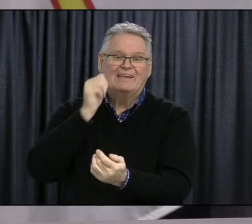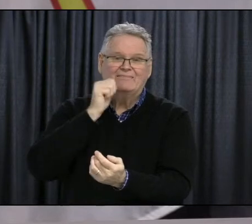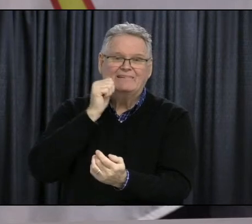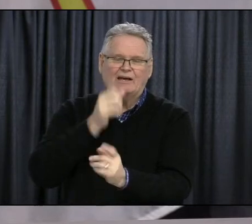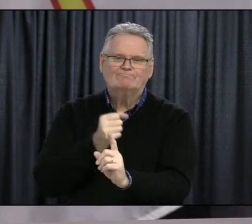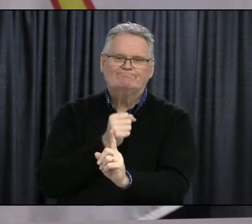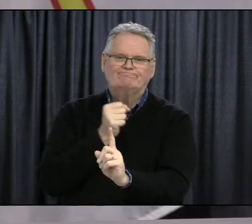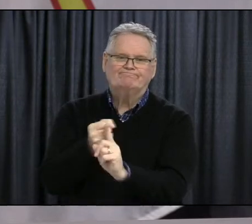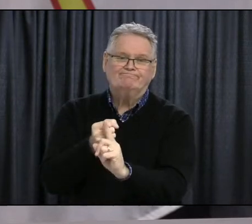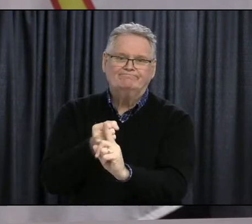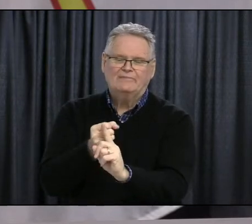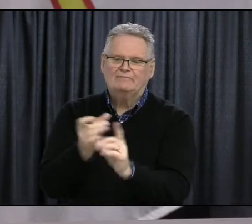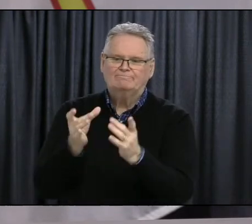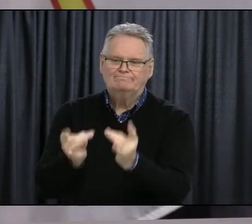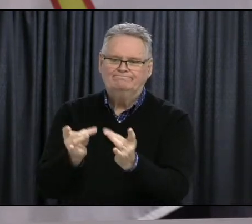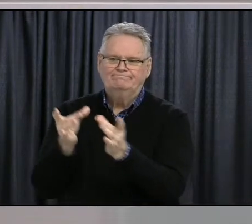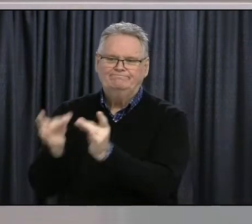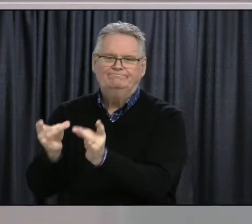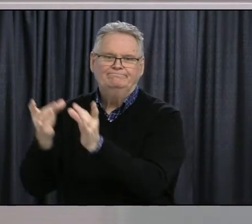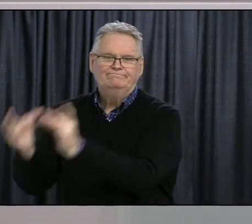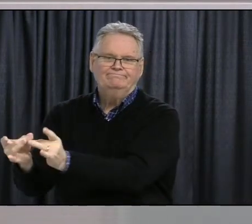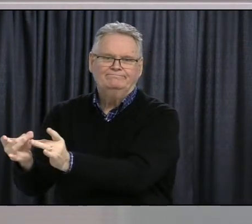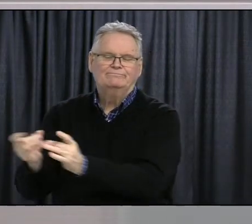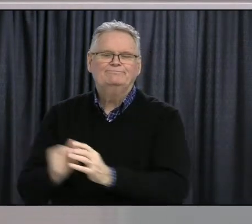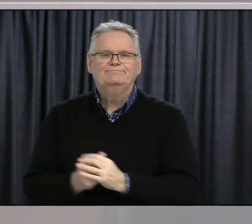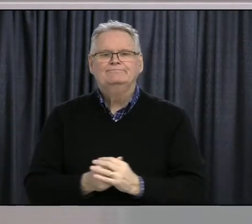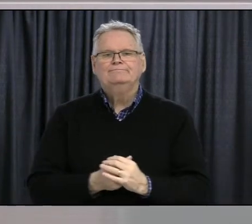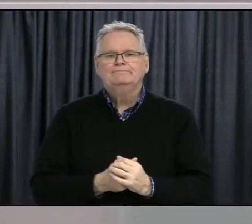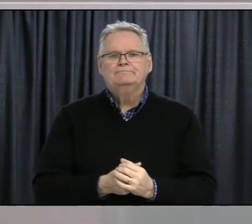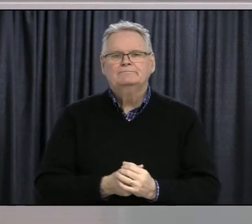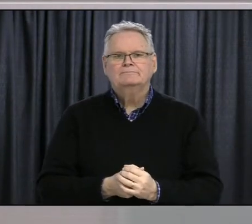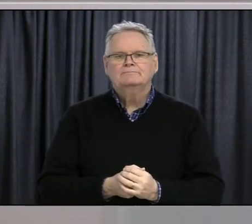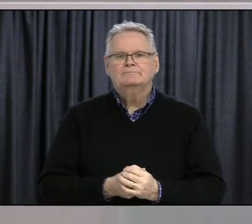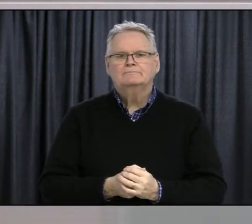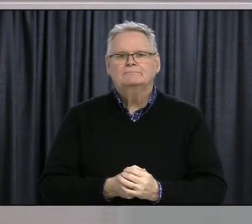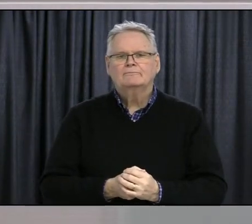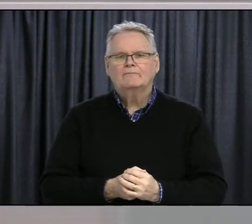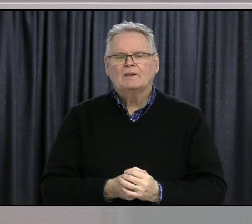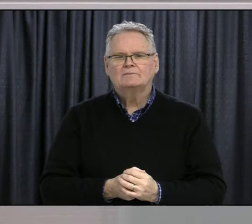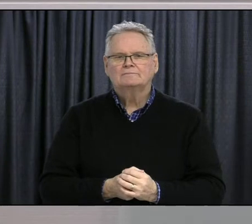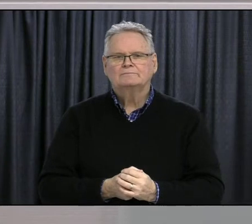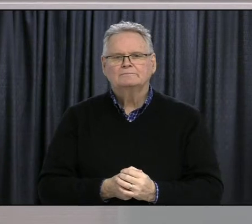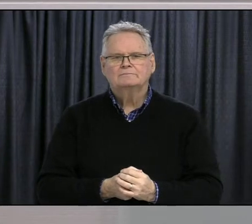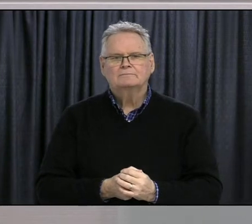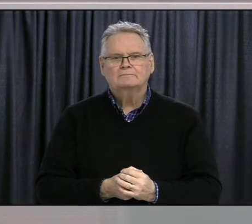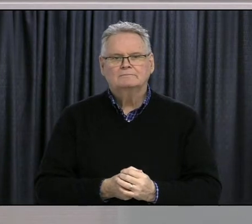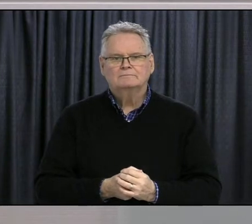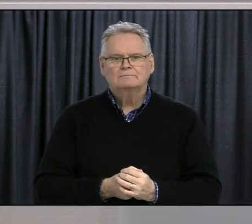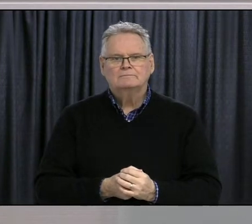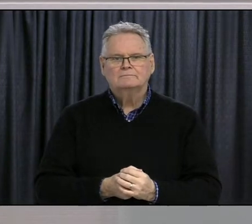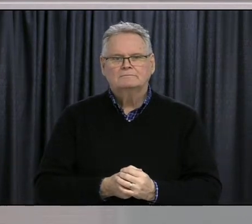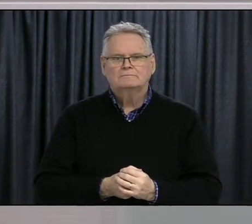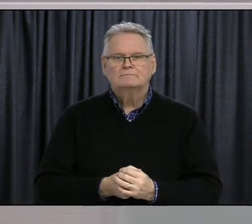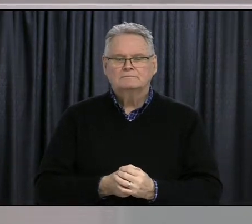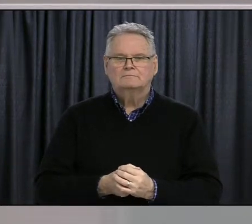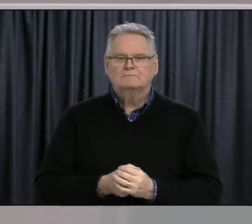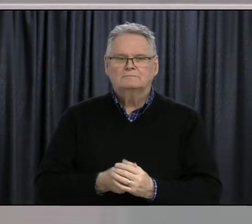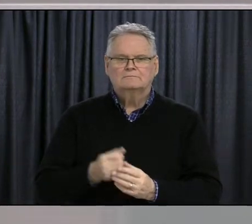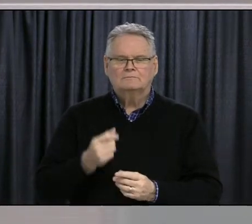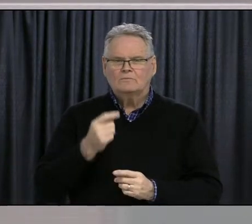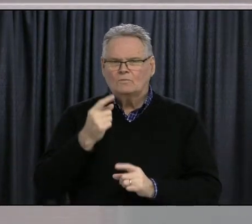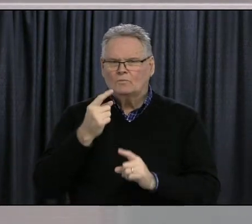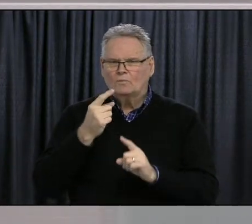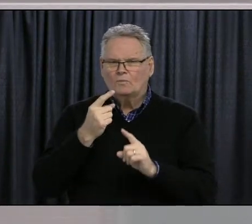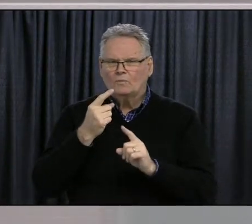whole. And when you say one of these cases involves a daycare, can you give us a little more detail in terms of what is the connection with